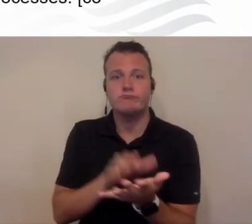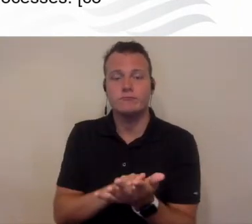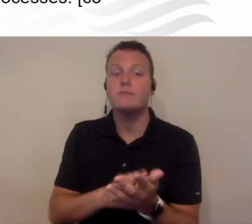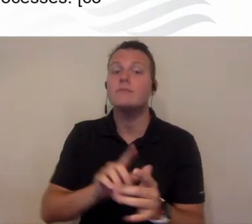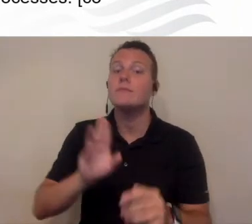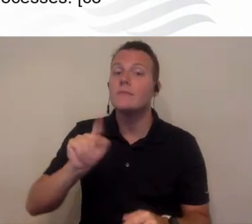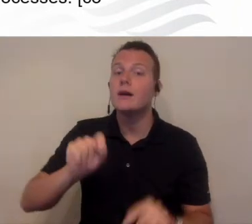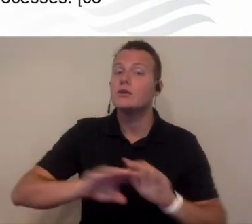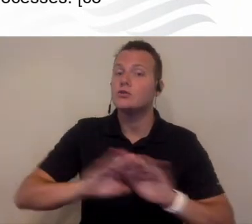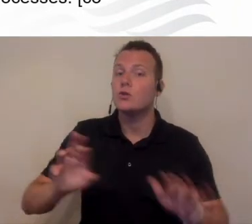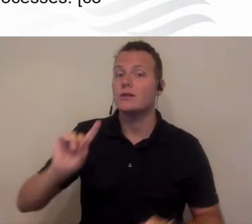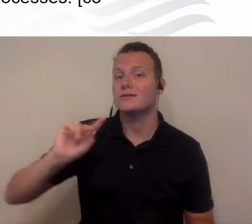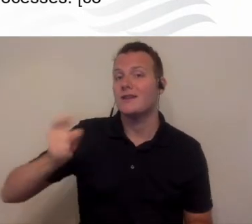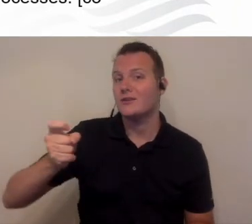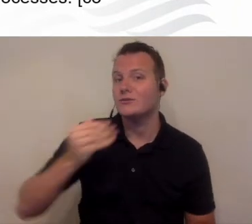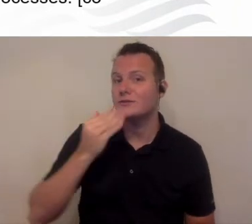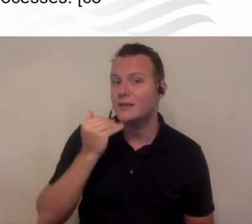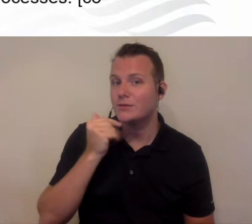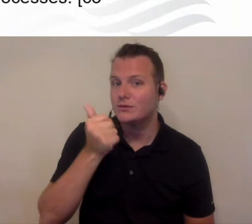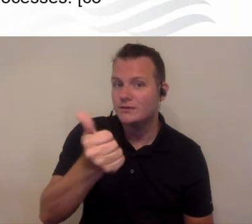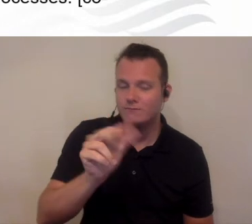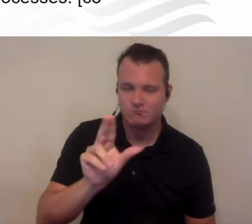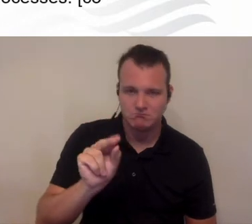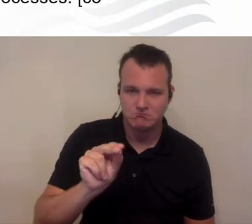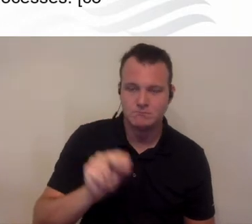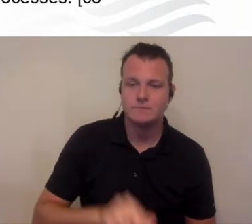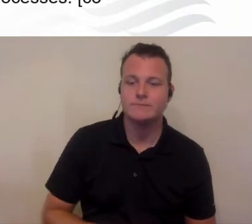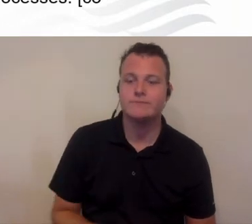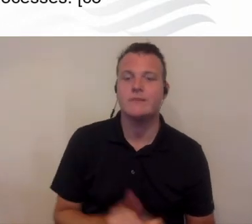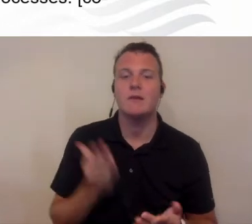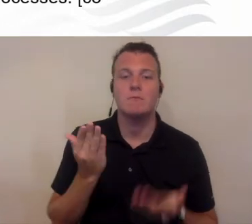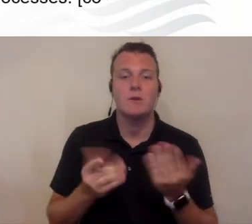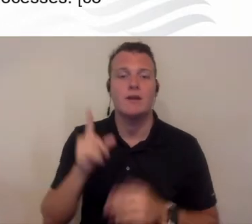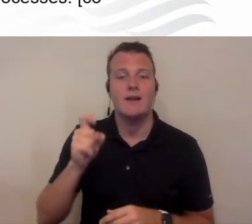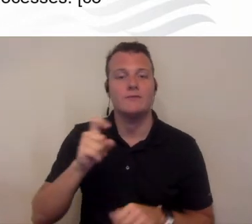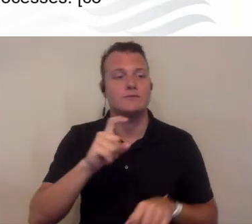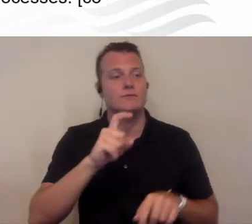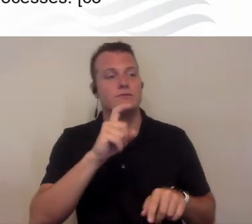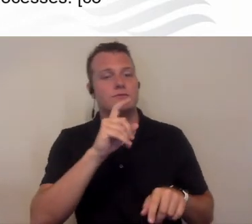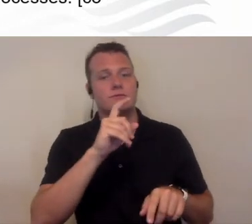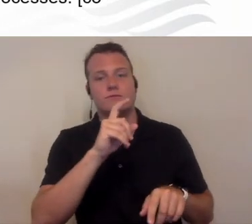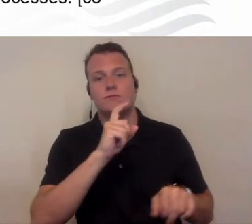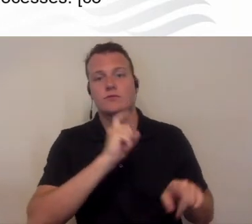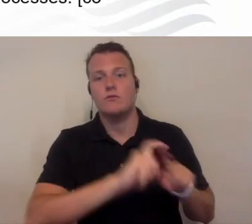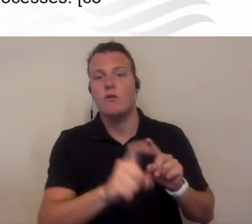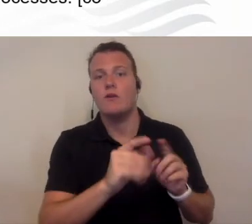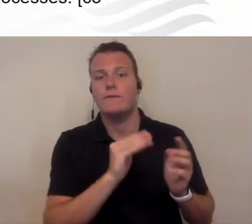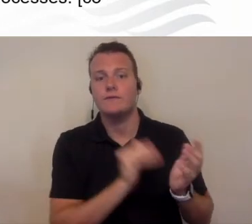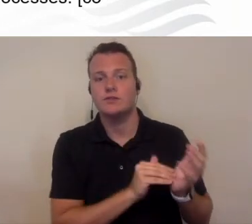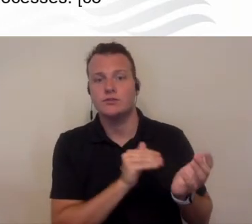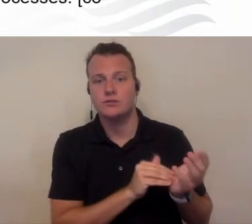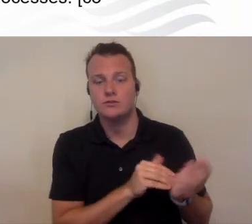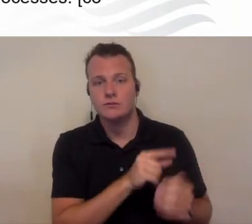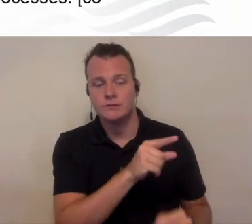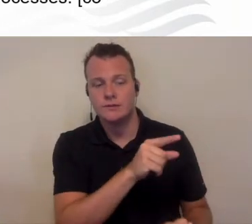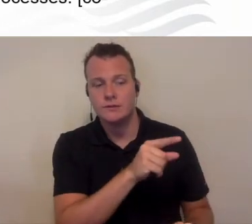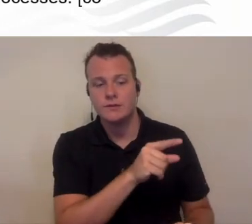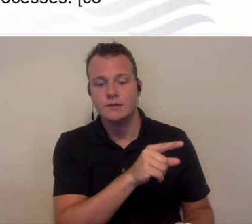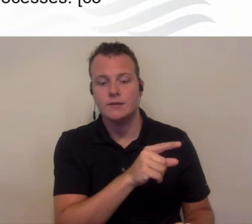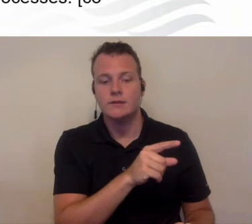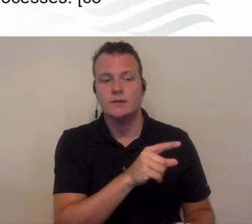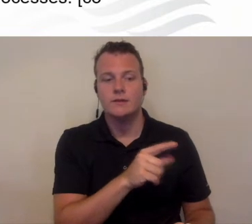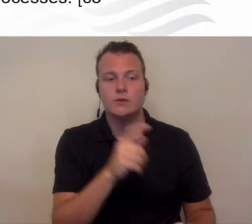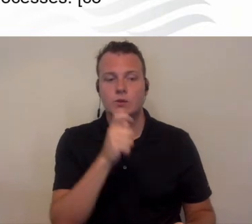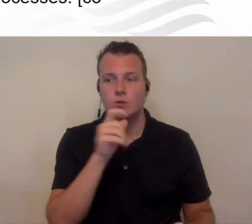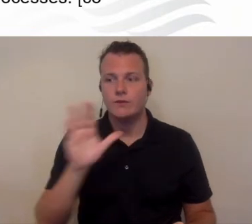in your documentation, you can put on the claim form, but don't diagnose diabetes yourself. You'll probably have